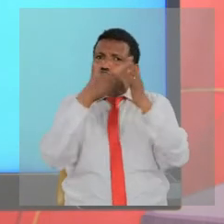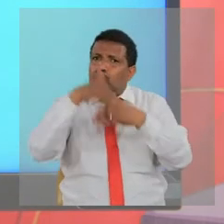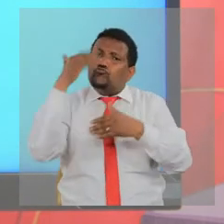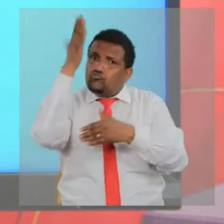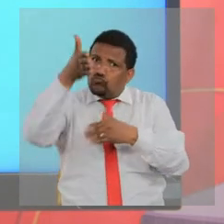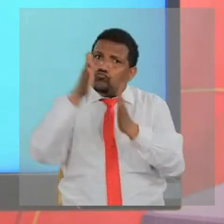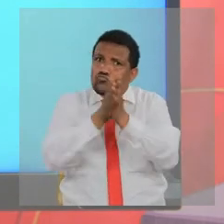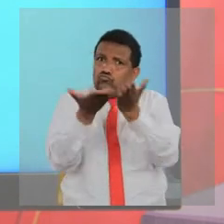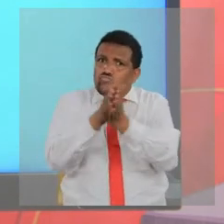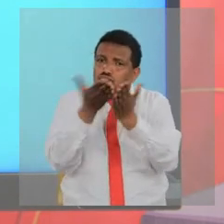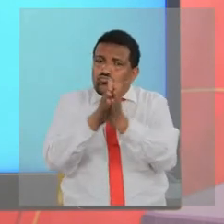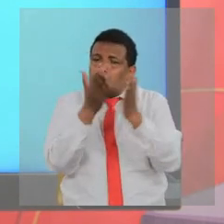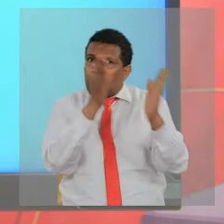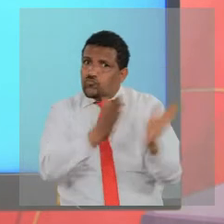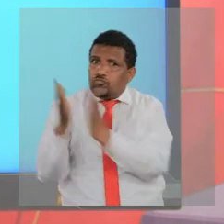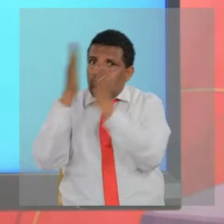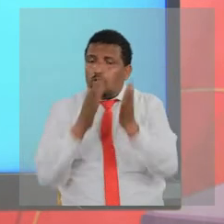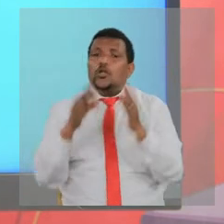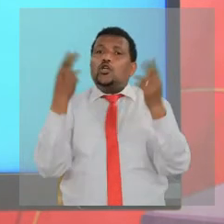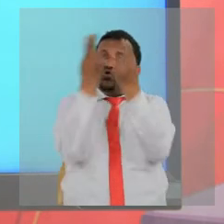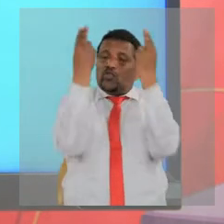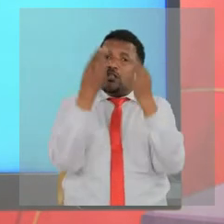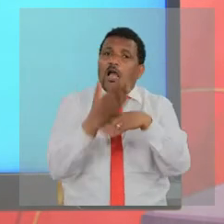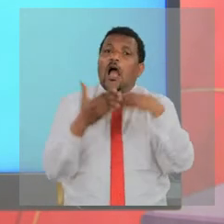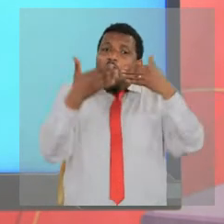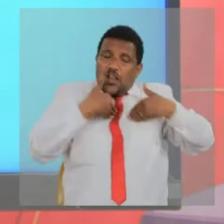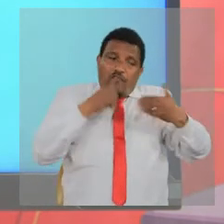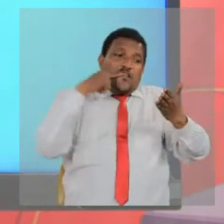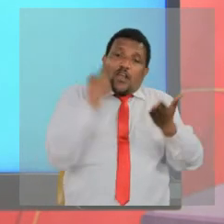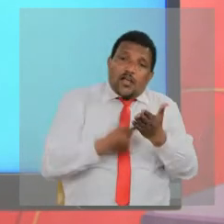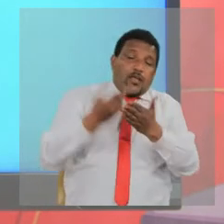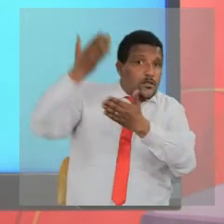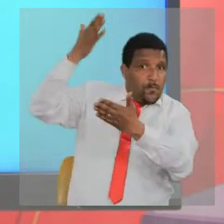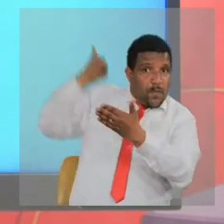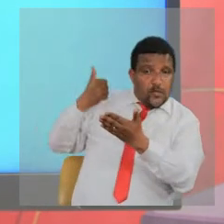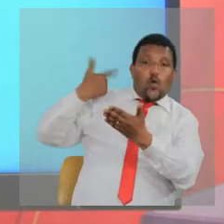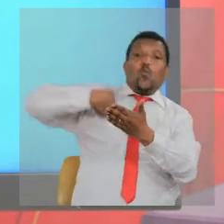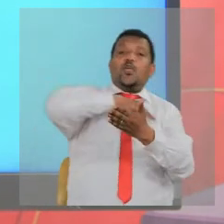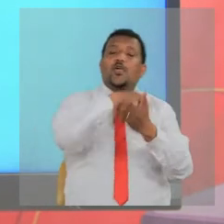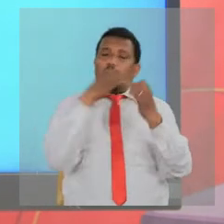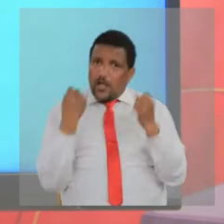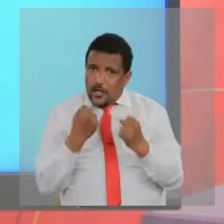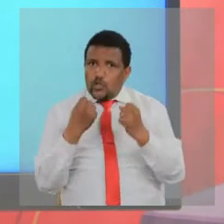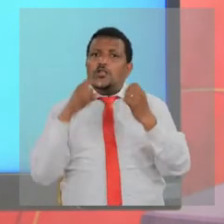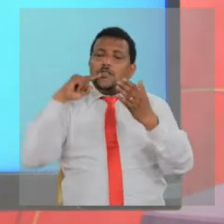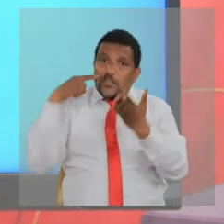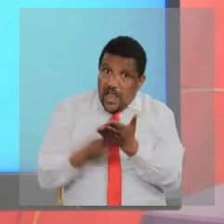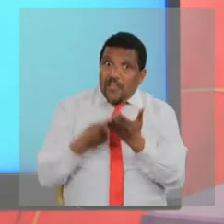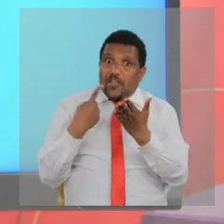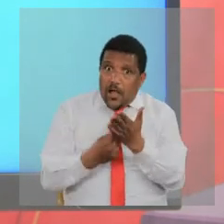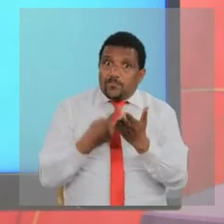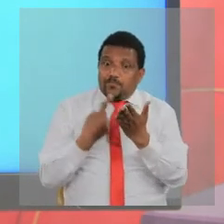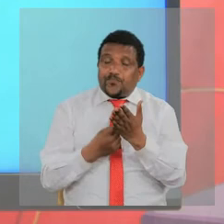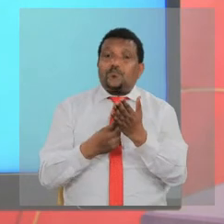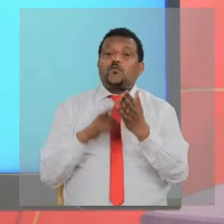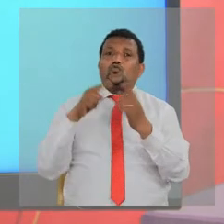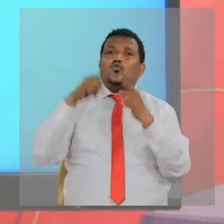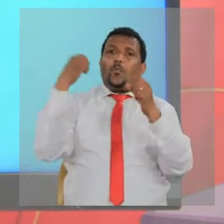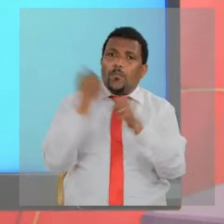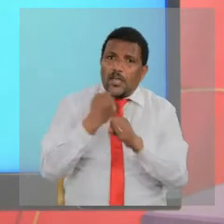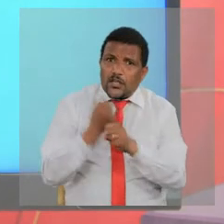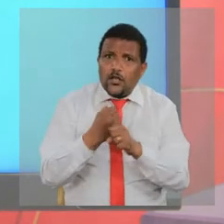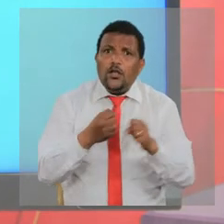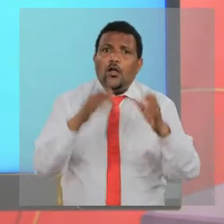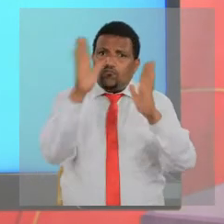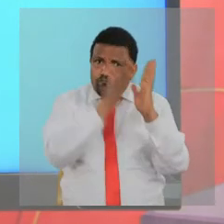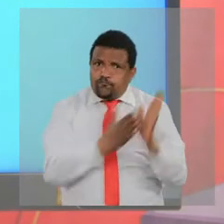future. By using the available data in the past, we can use these data to make